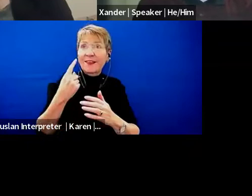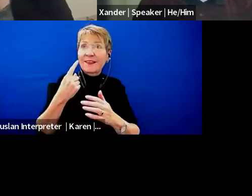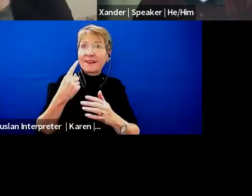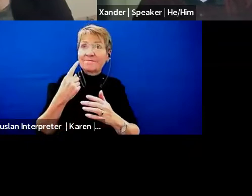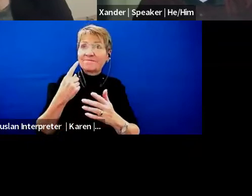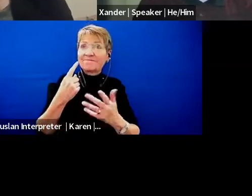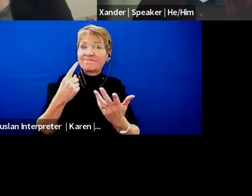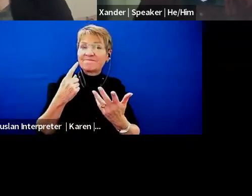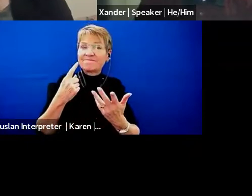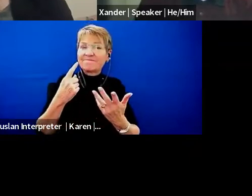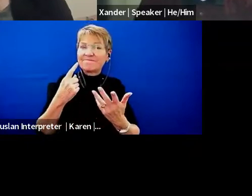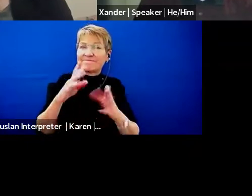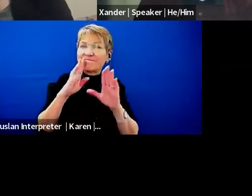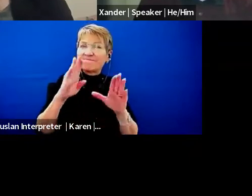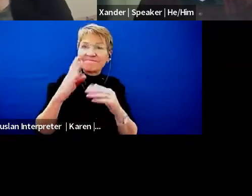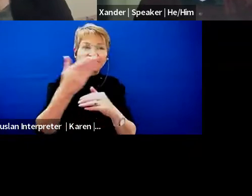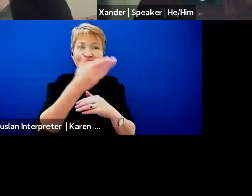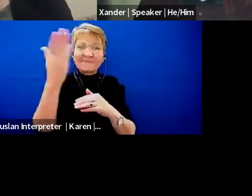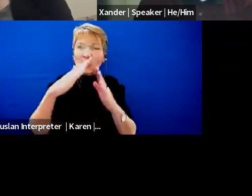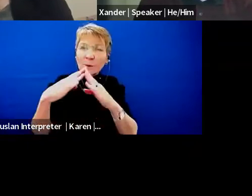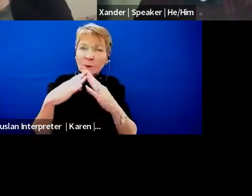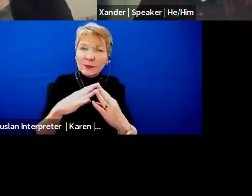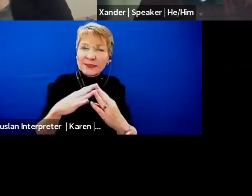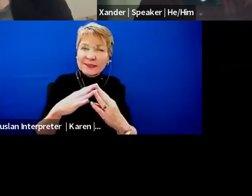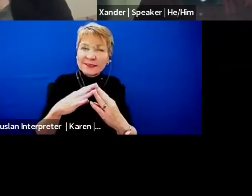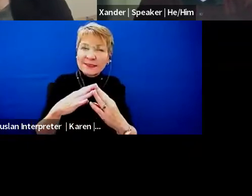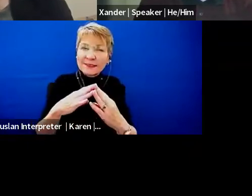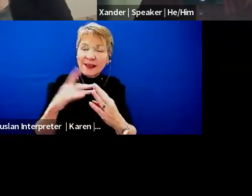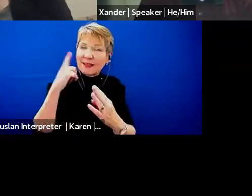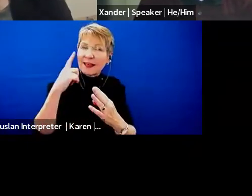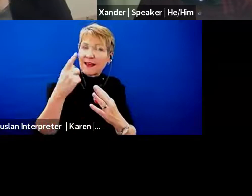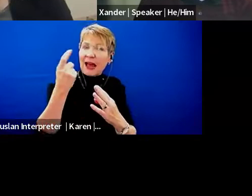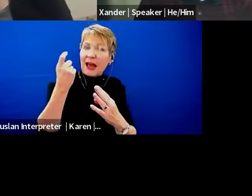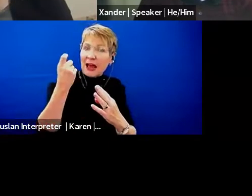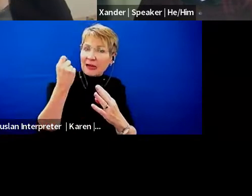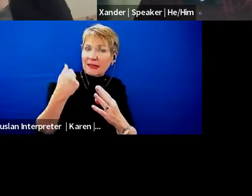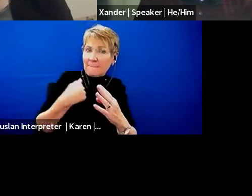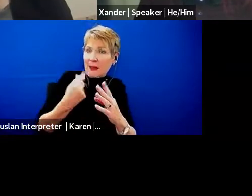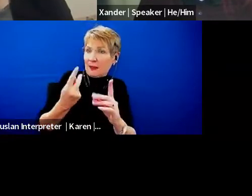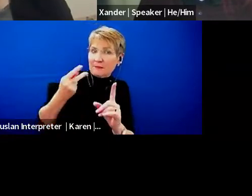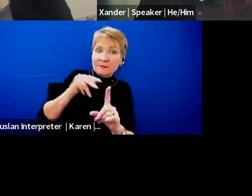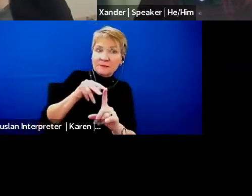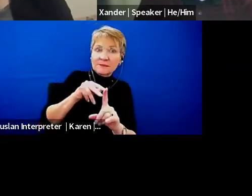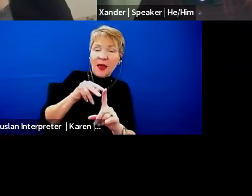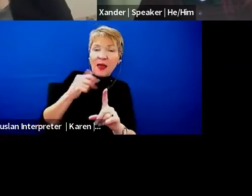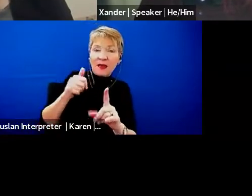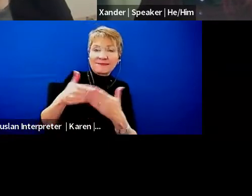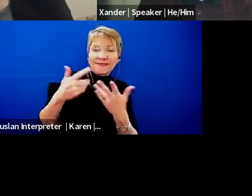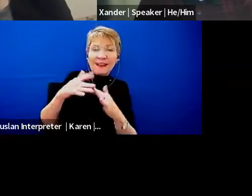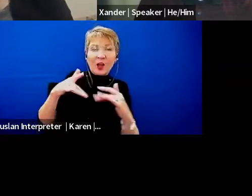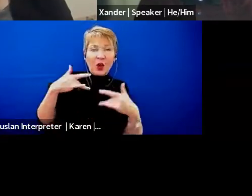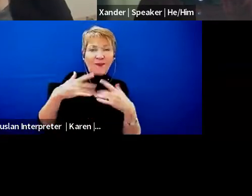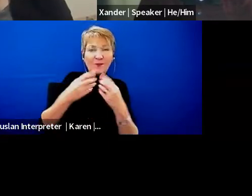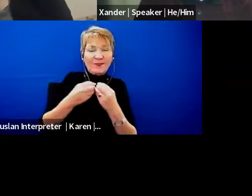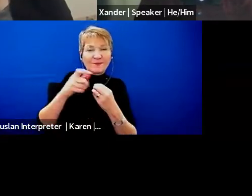people in society to have this opportunity to gain perspective and a better understanding of a day in the life of a person with a